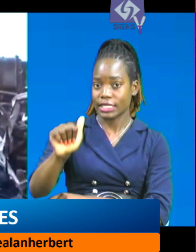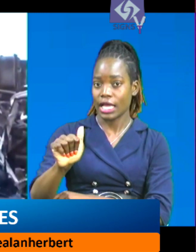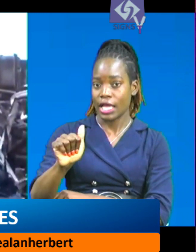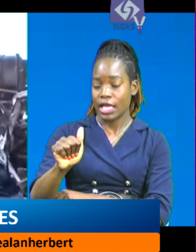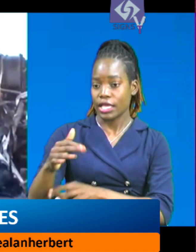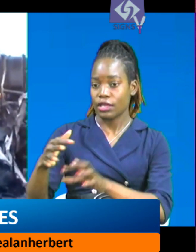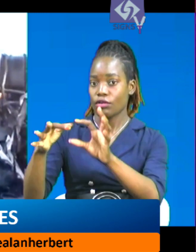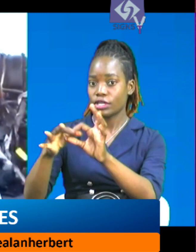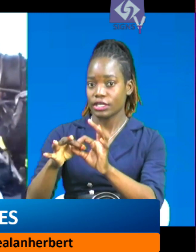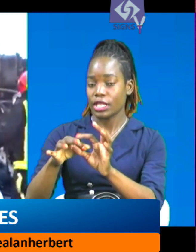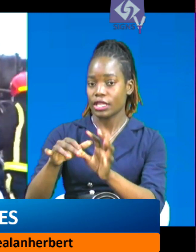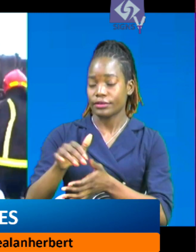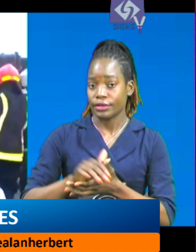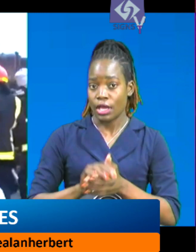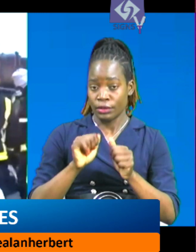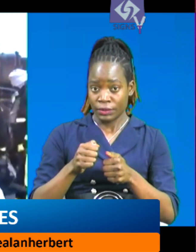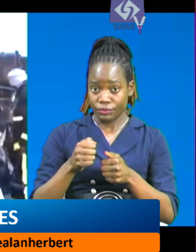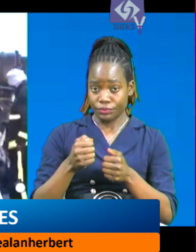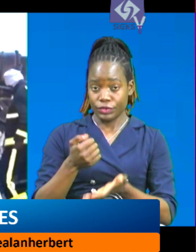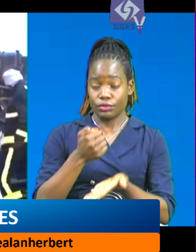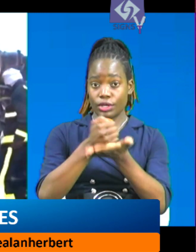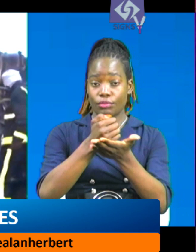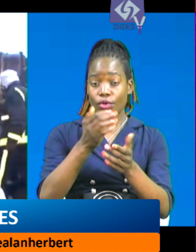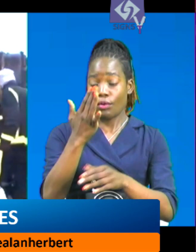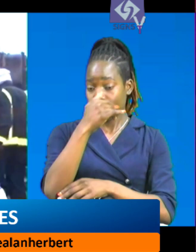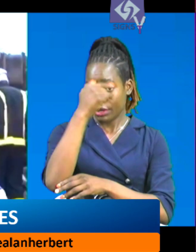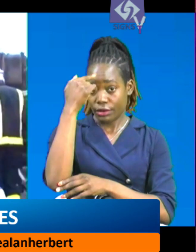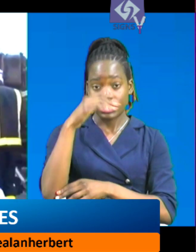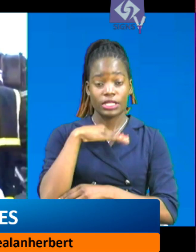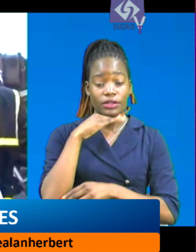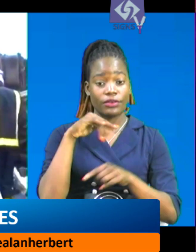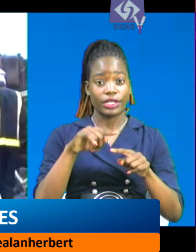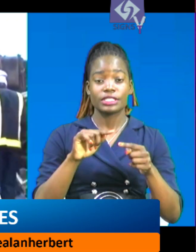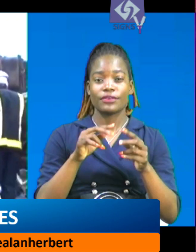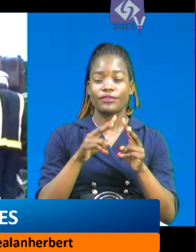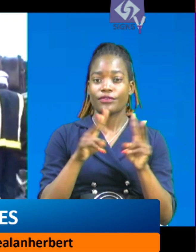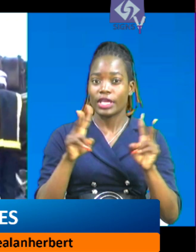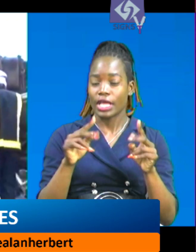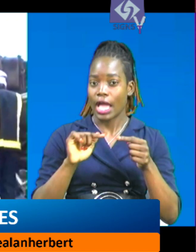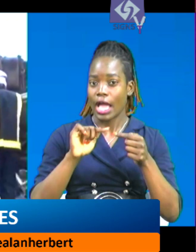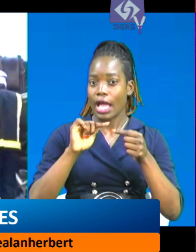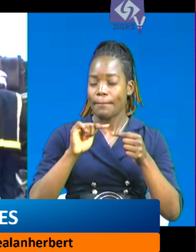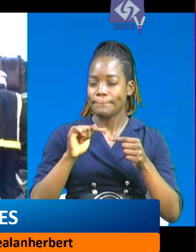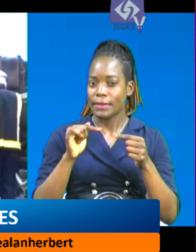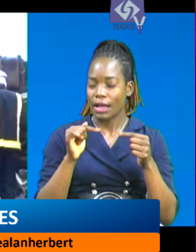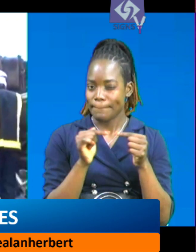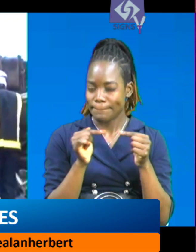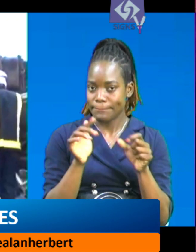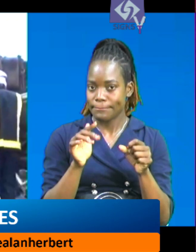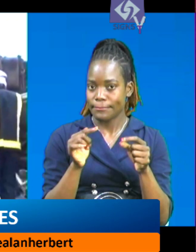ile ya pale Sachangwan ili iweze kusaidia, kwa sababu kifo ya leo imekuwa uchungu na watu wengi wameanza kufa.